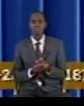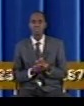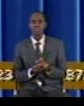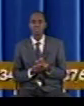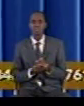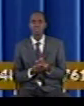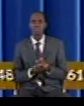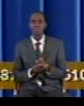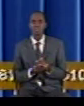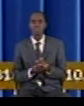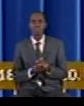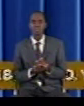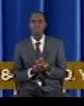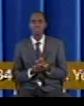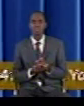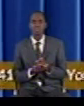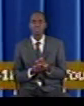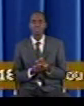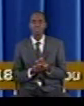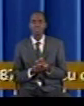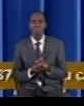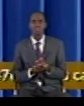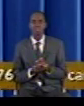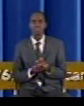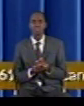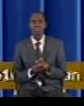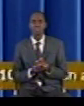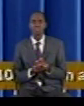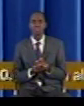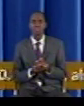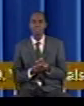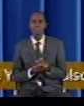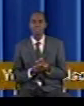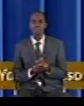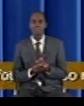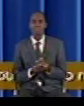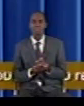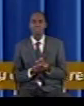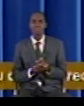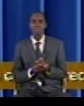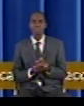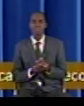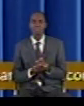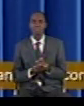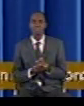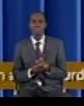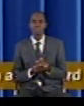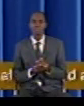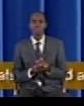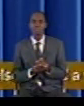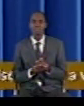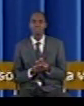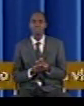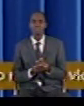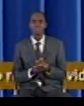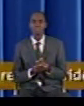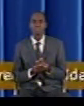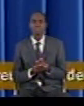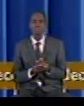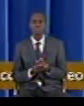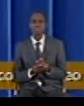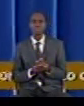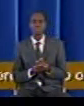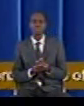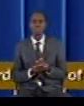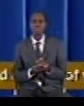nyo sakle mo shimfati nyo wekwarum laga msa mi mzende mi zanza mi